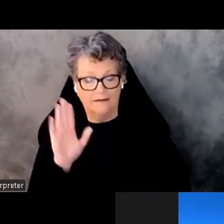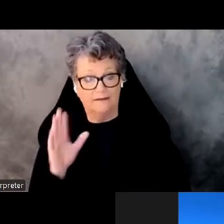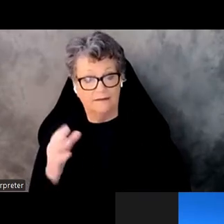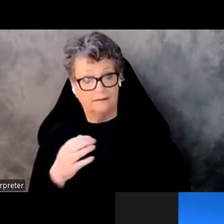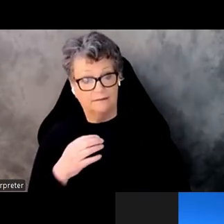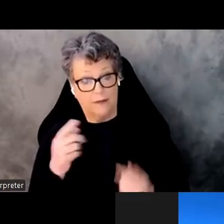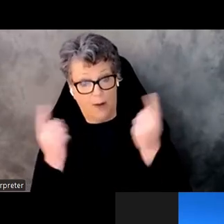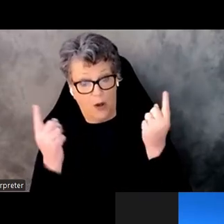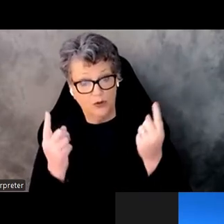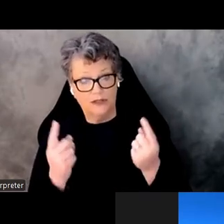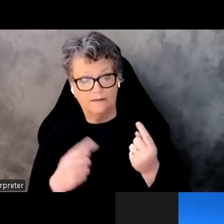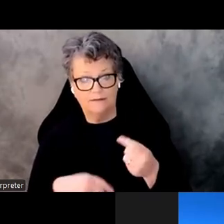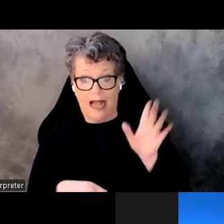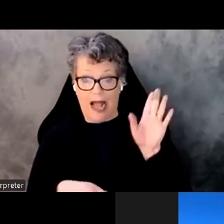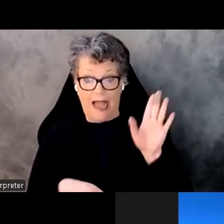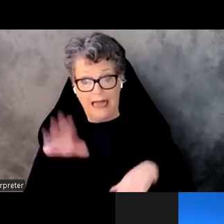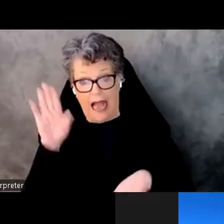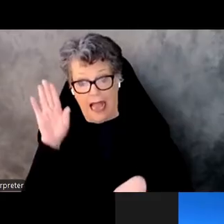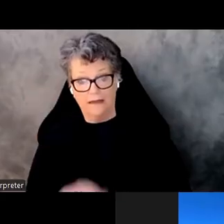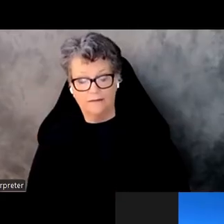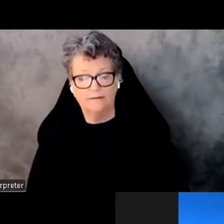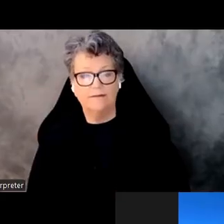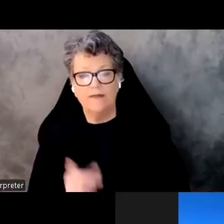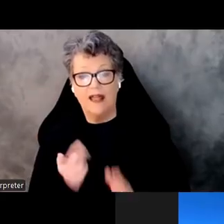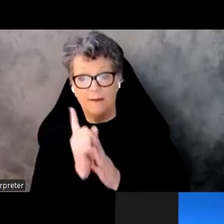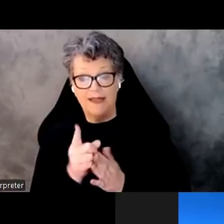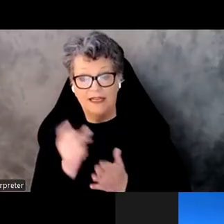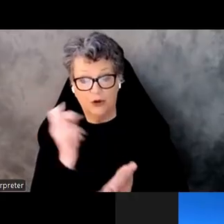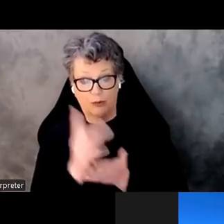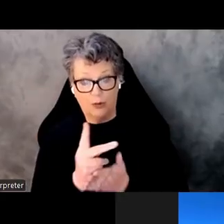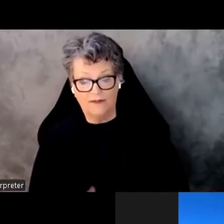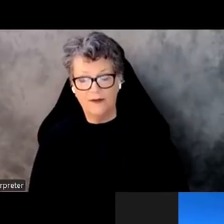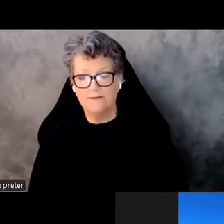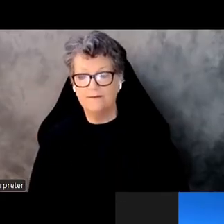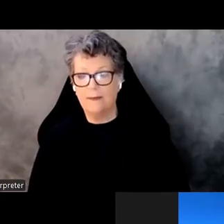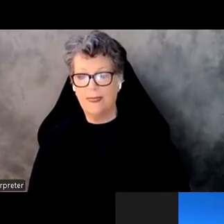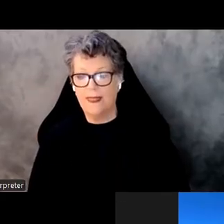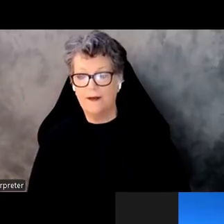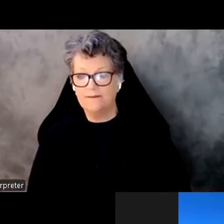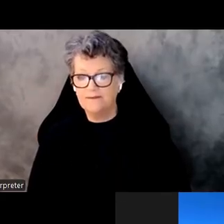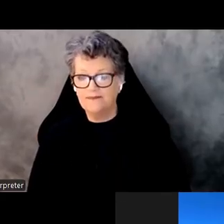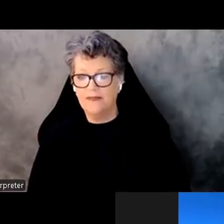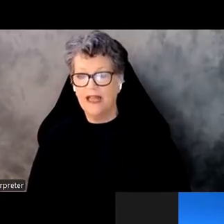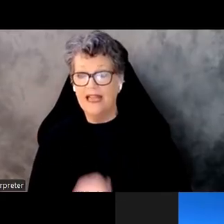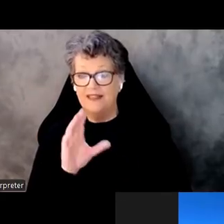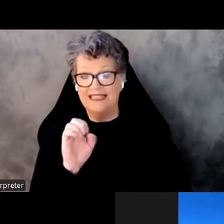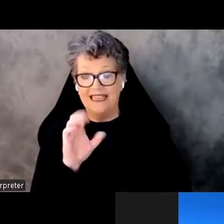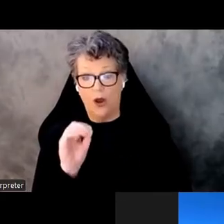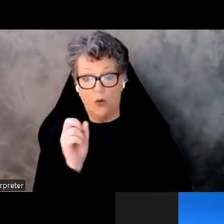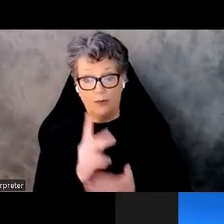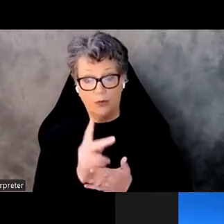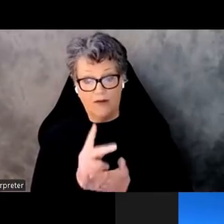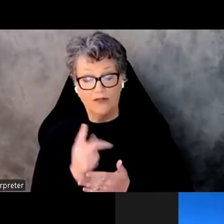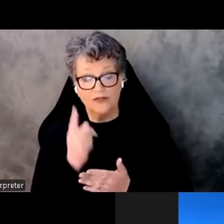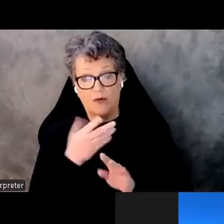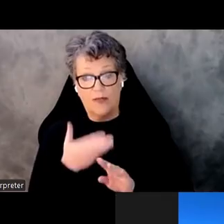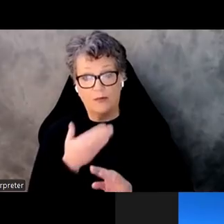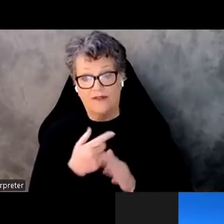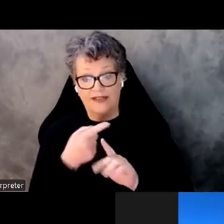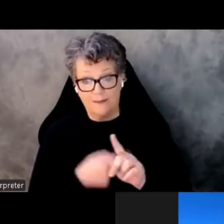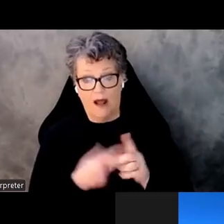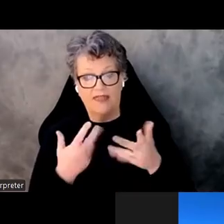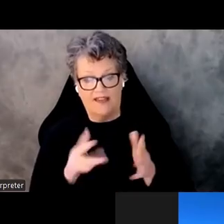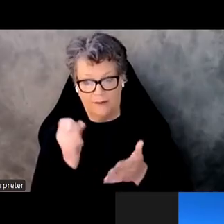opposed? Aye. The minutes are approved. The CEO approvals for the previous month have